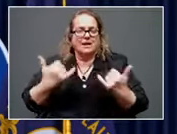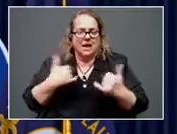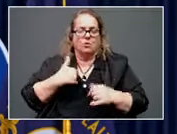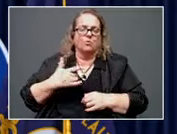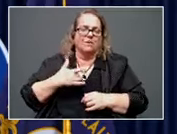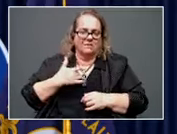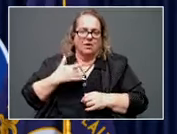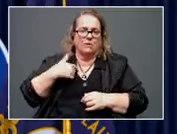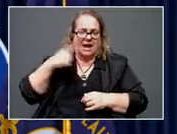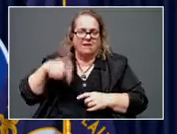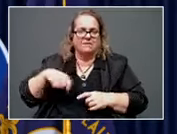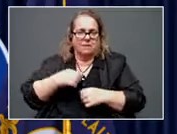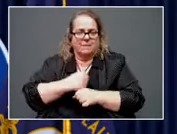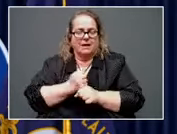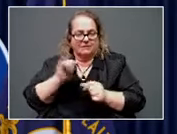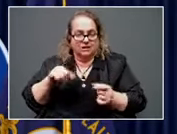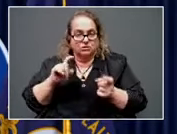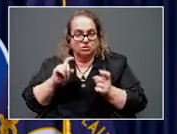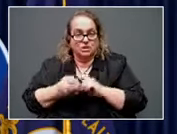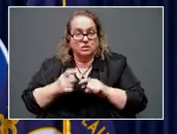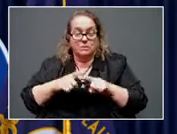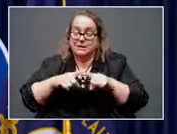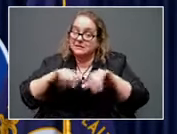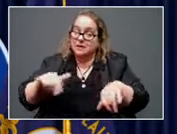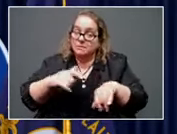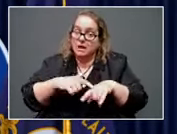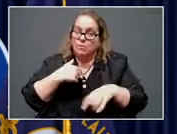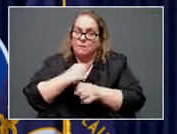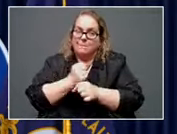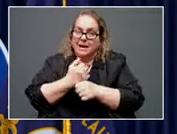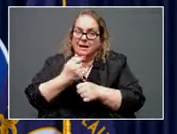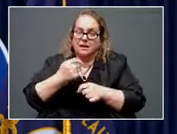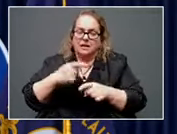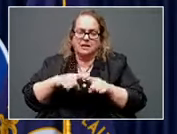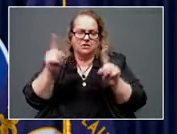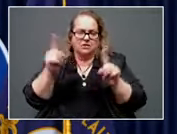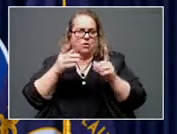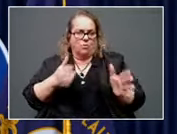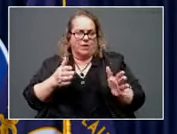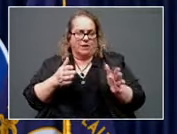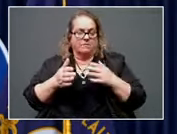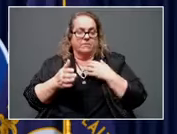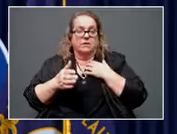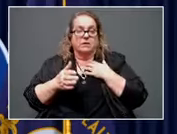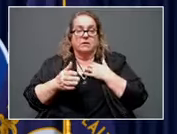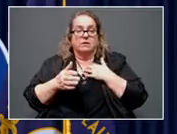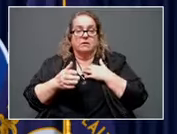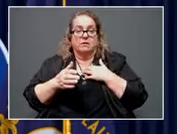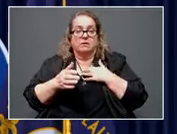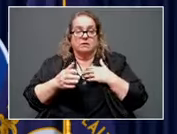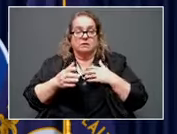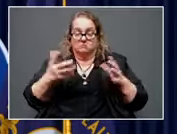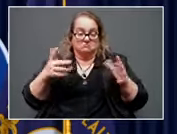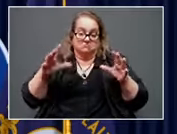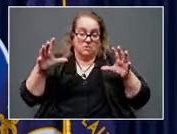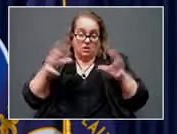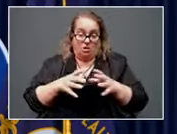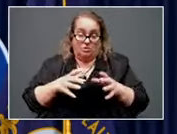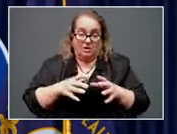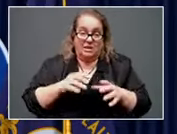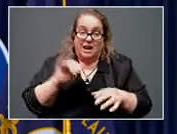to make this change, but at the same time, we're making it in a nuanced way. Certainly the congregate settings, which is a whole lot like a school. It's